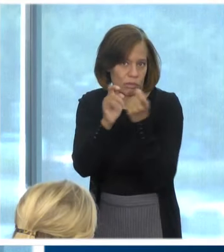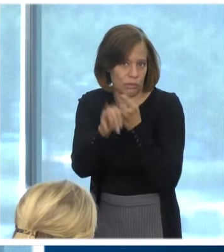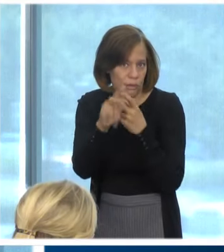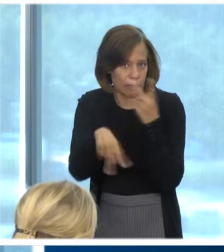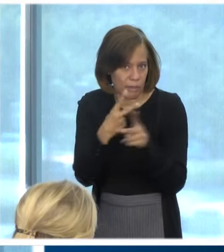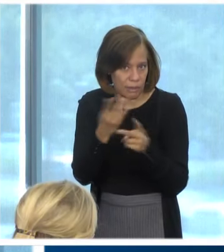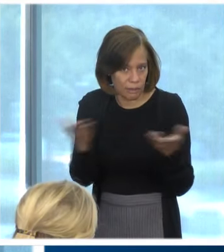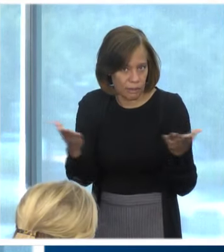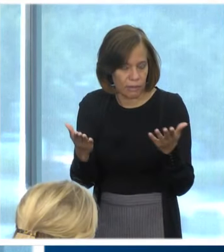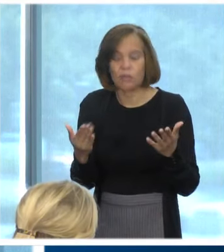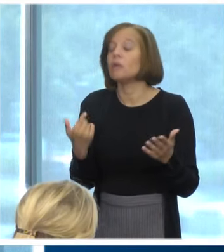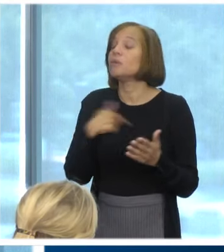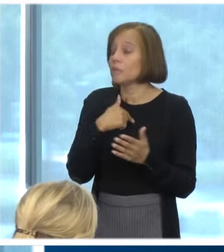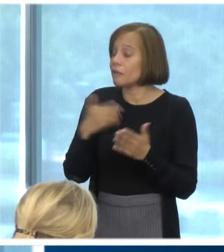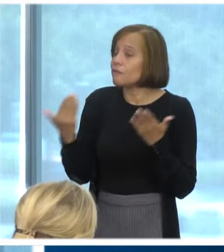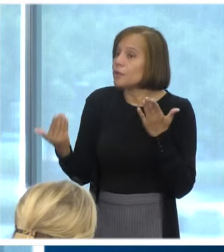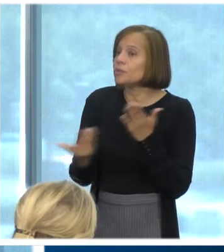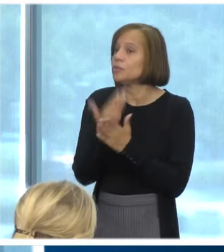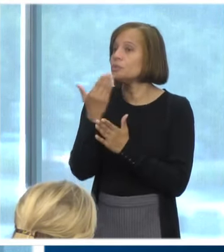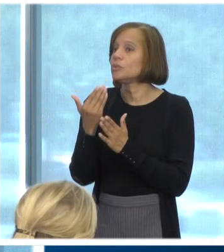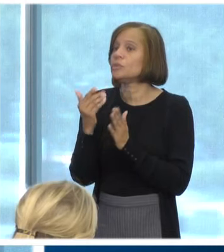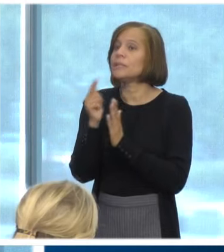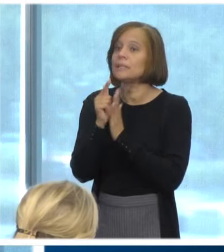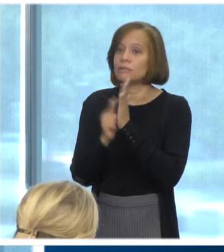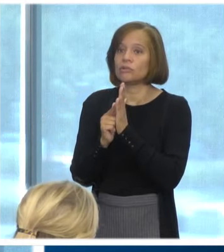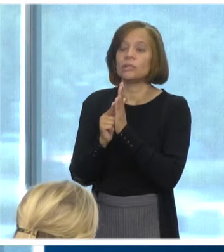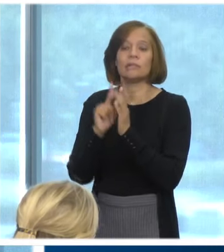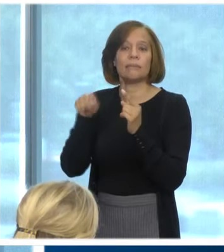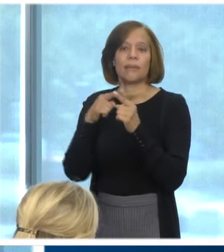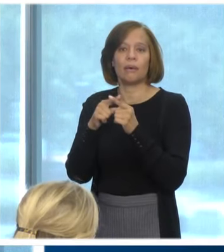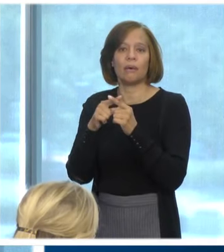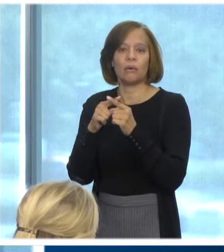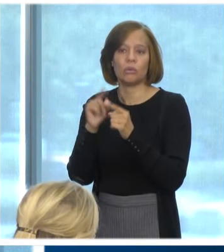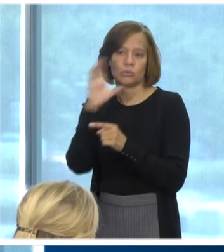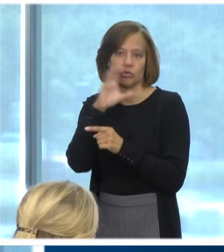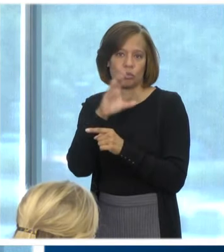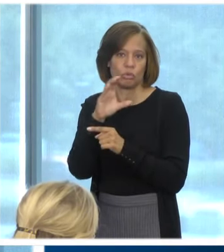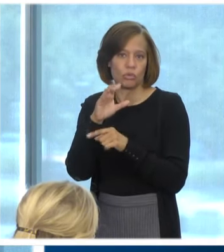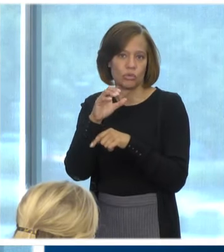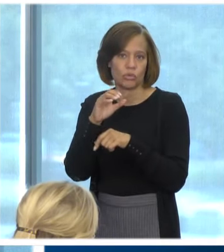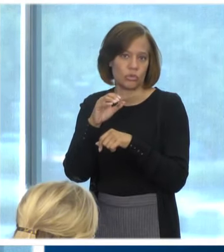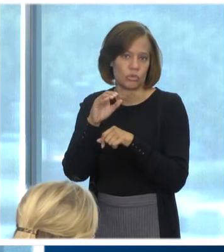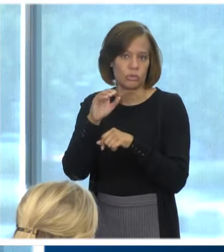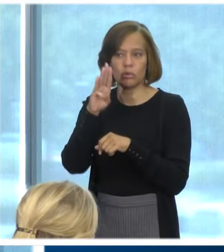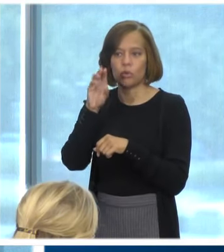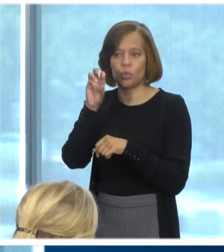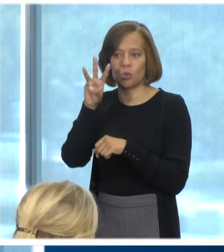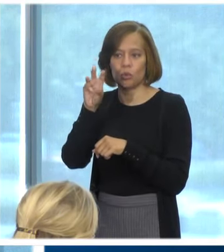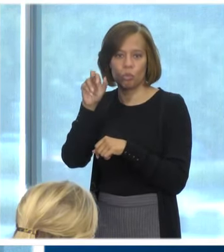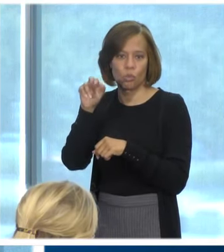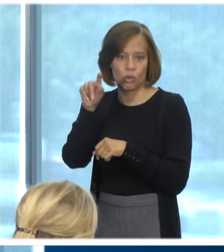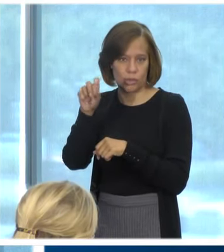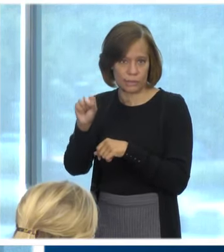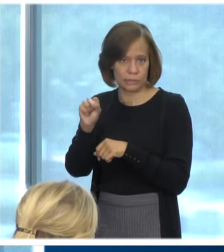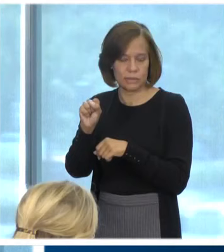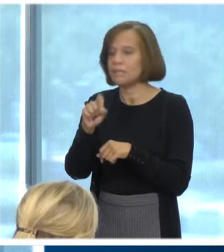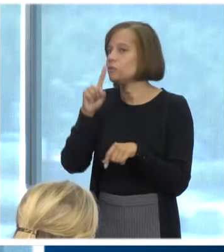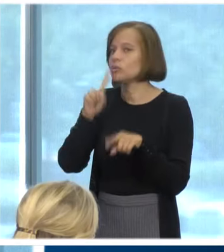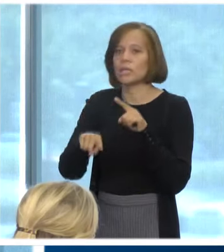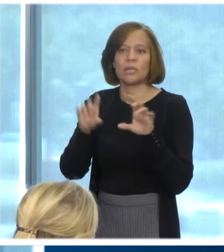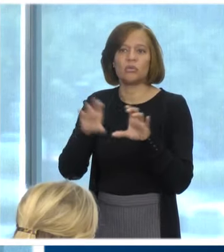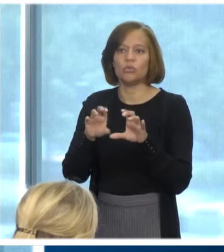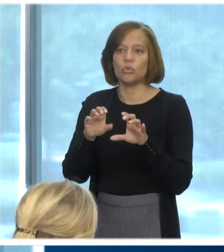stricter compliance standards on executing search warrants, particularly related to no-knock warrants, which will now require my permission prior to seeking